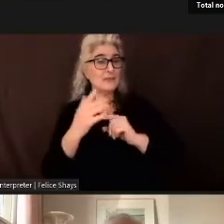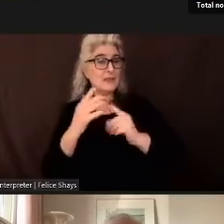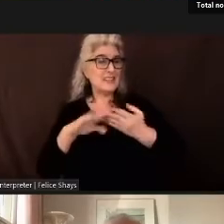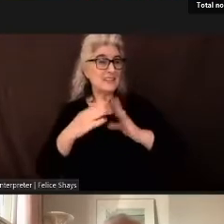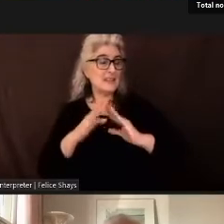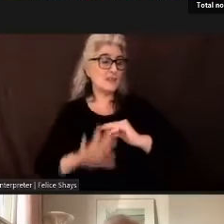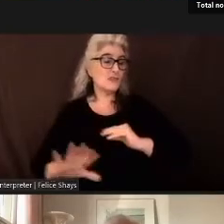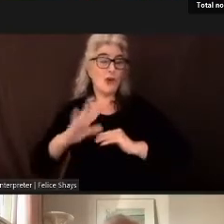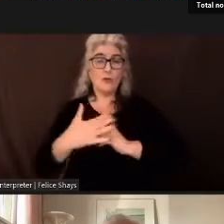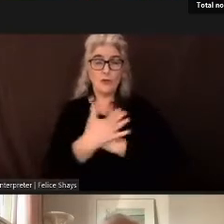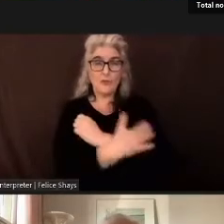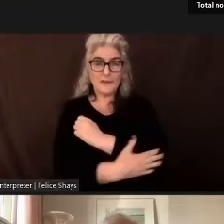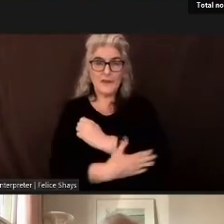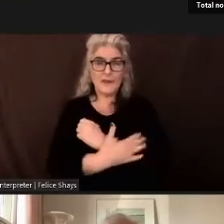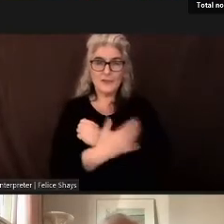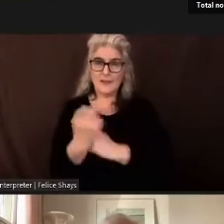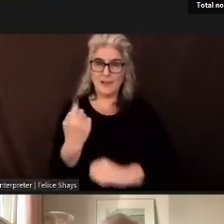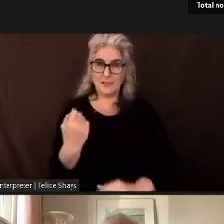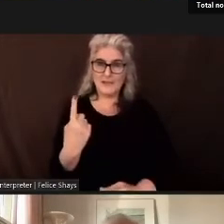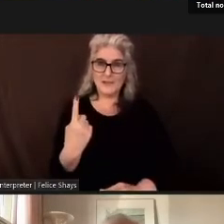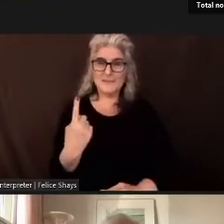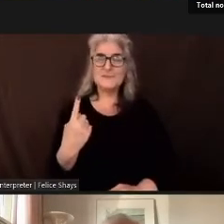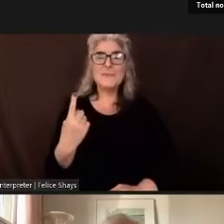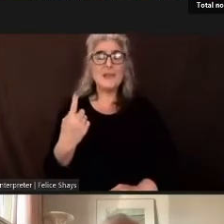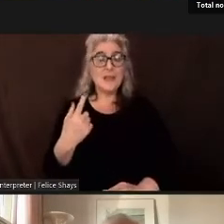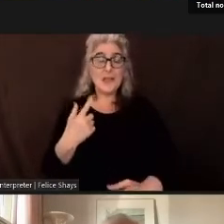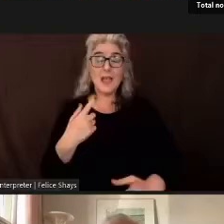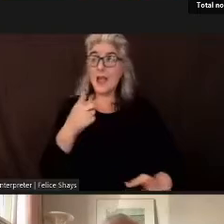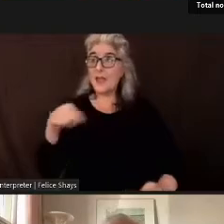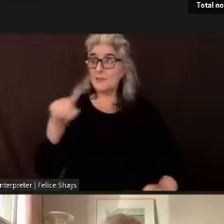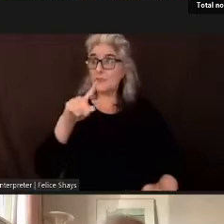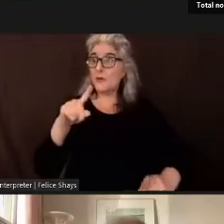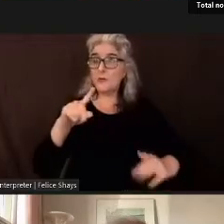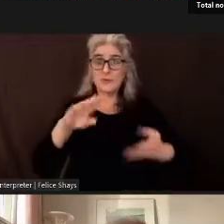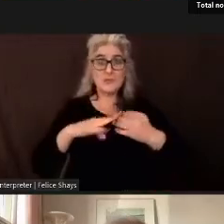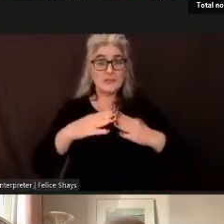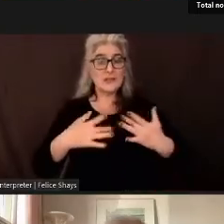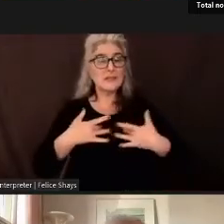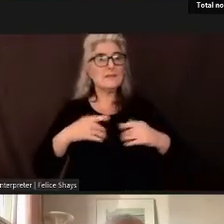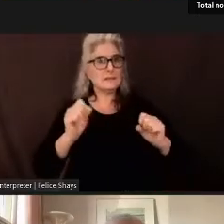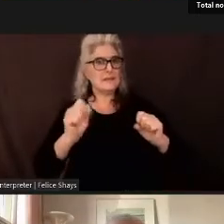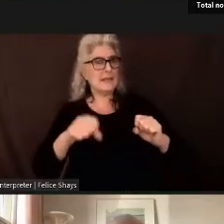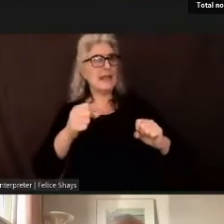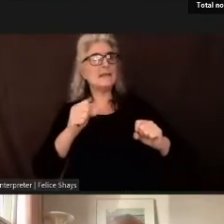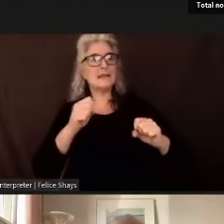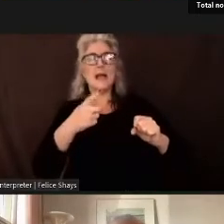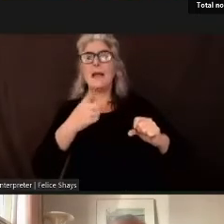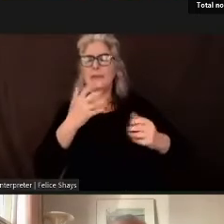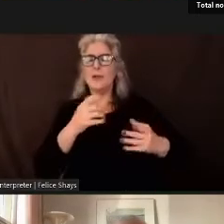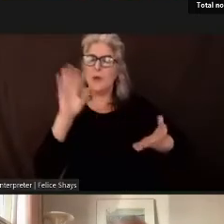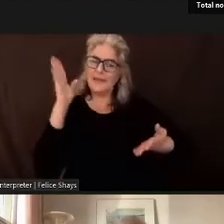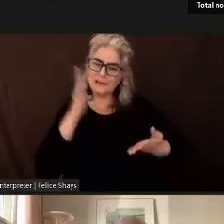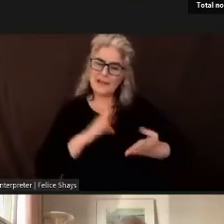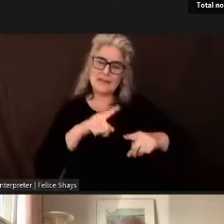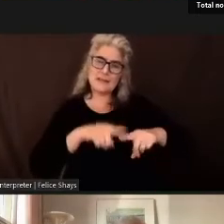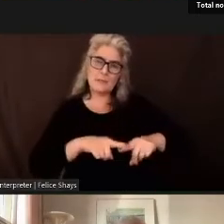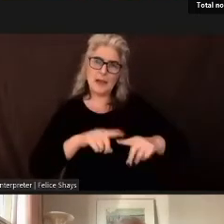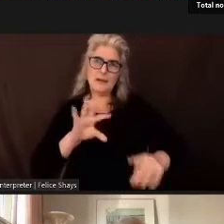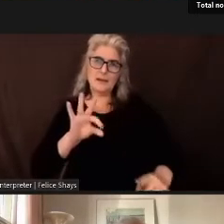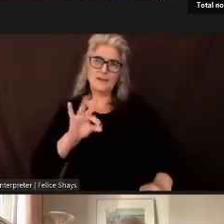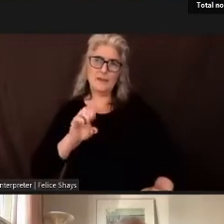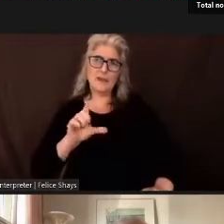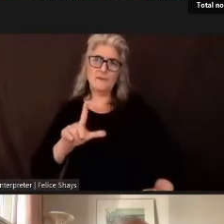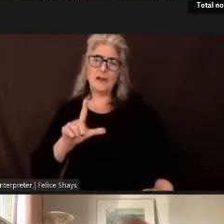cities believe that we do need to minimize the use of fossil fuels in our buildings, specifically when it comes to providing